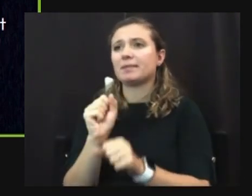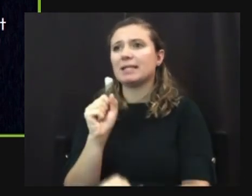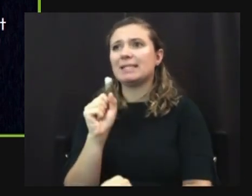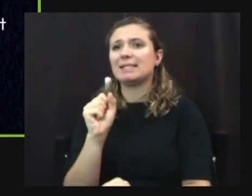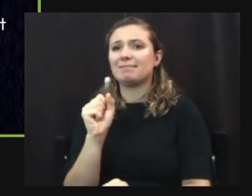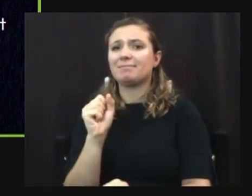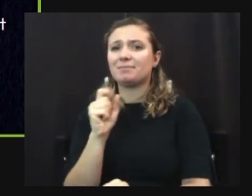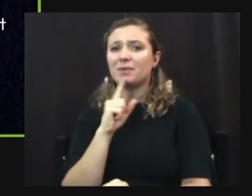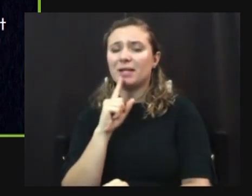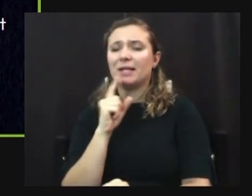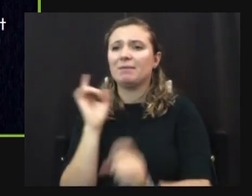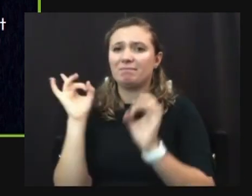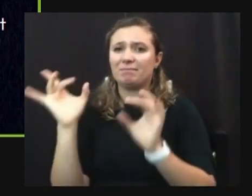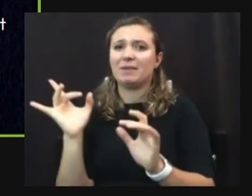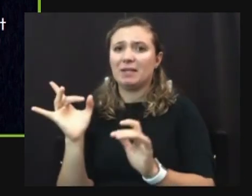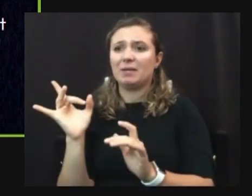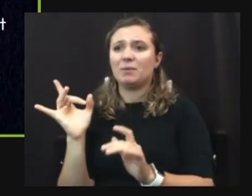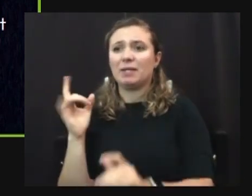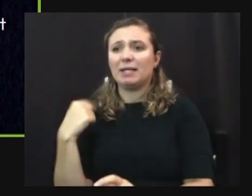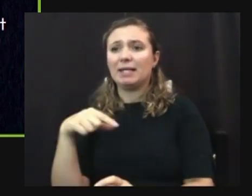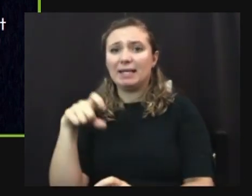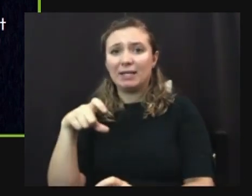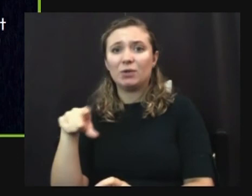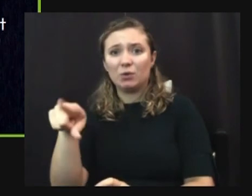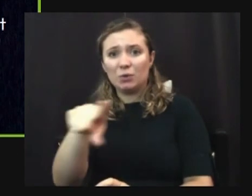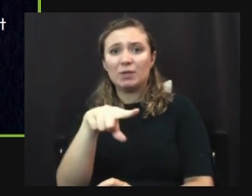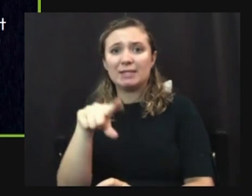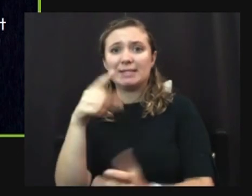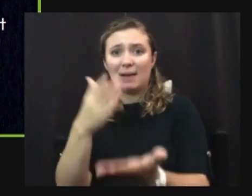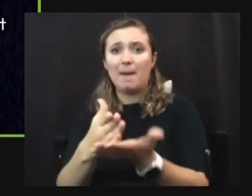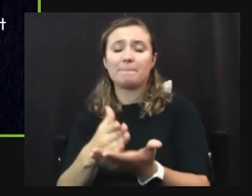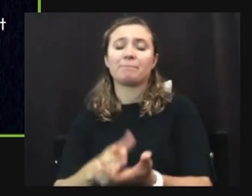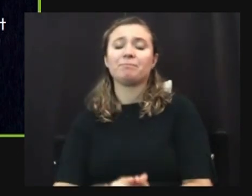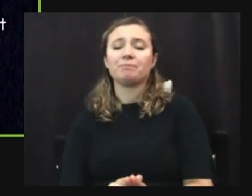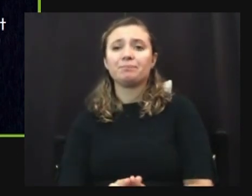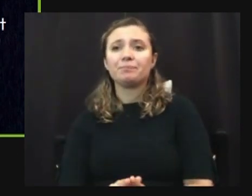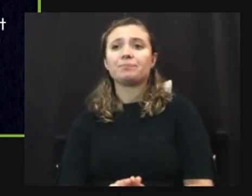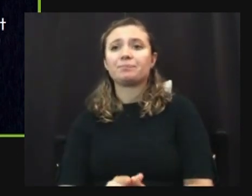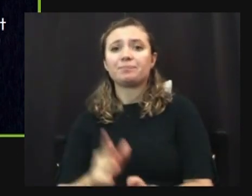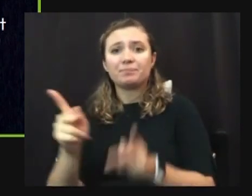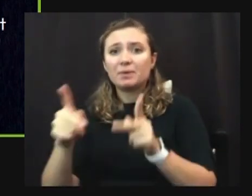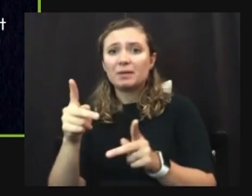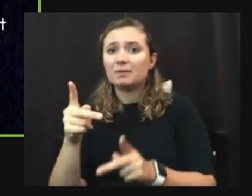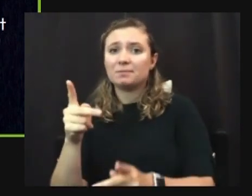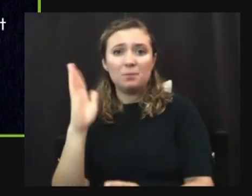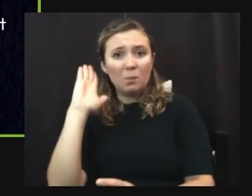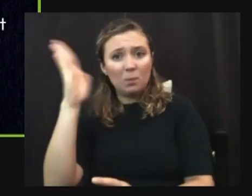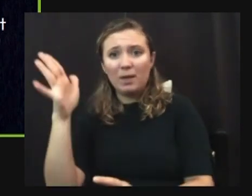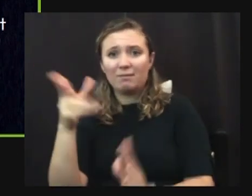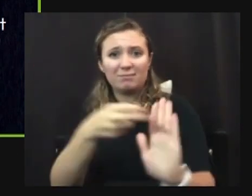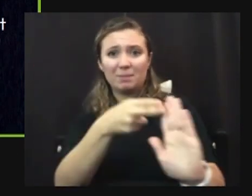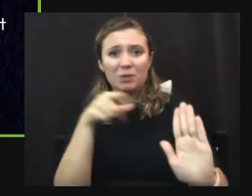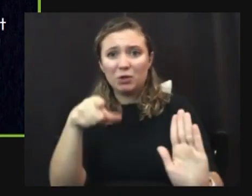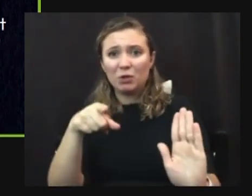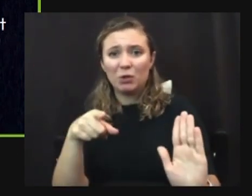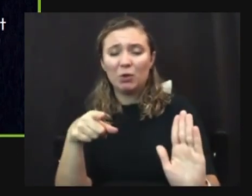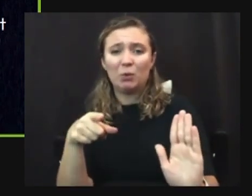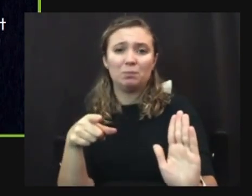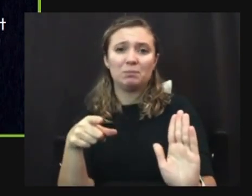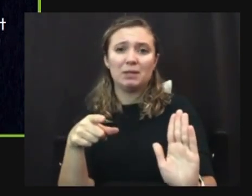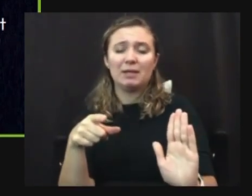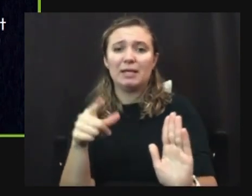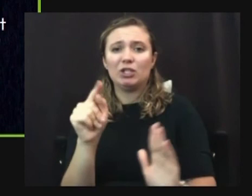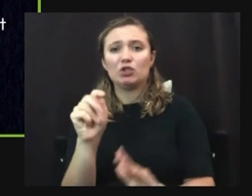going to cause you to lose your people are going to call you a traitor, and maybe directly